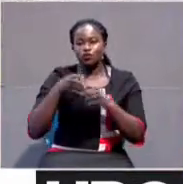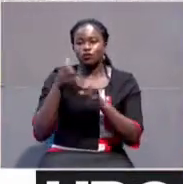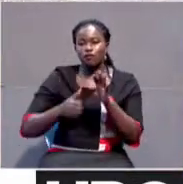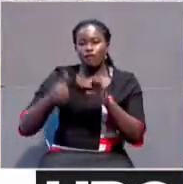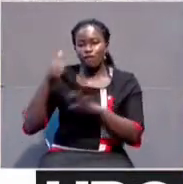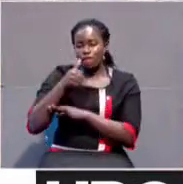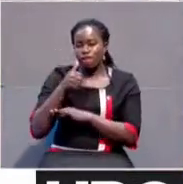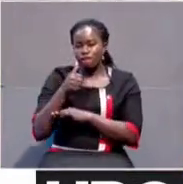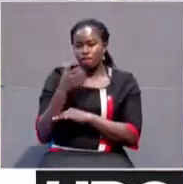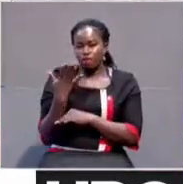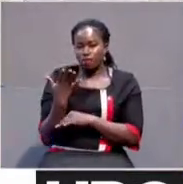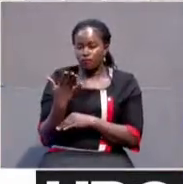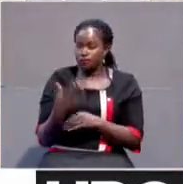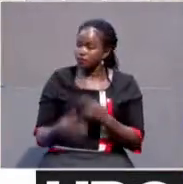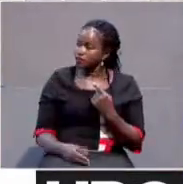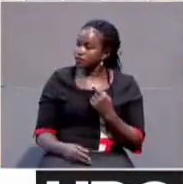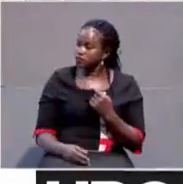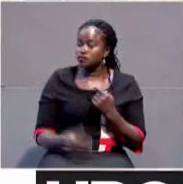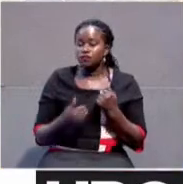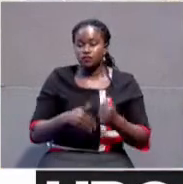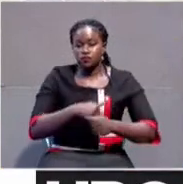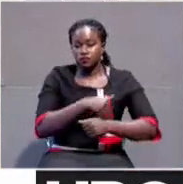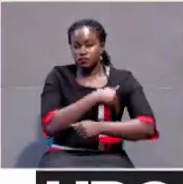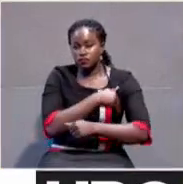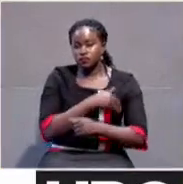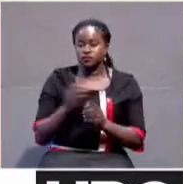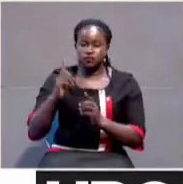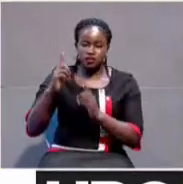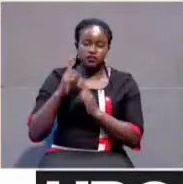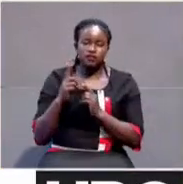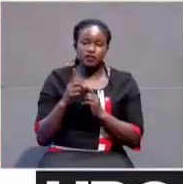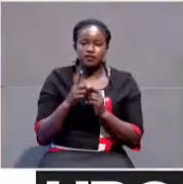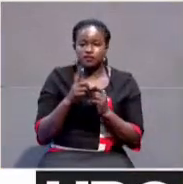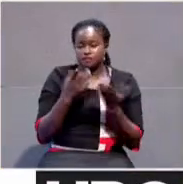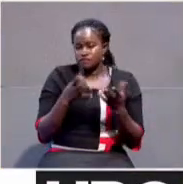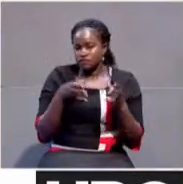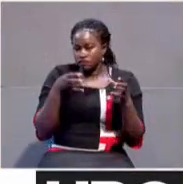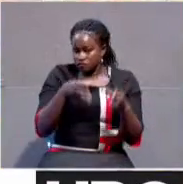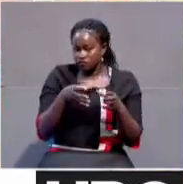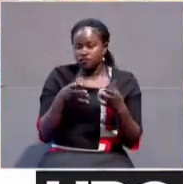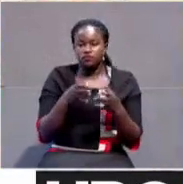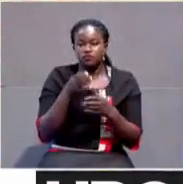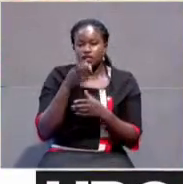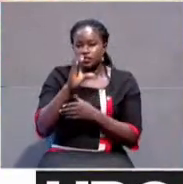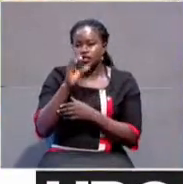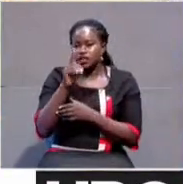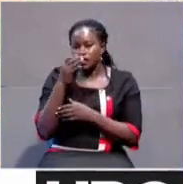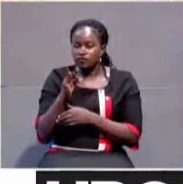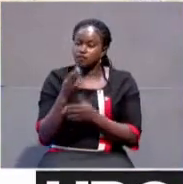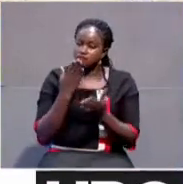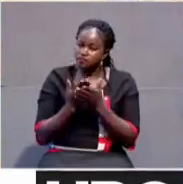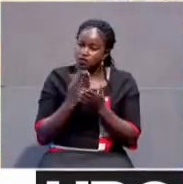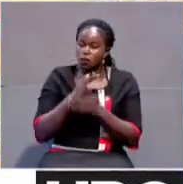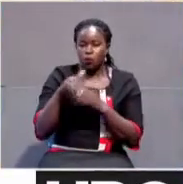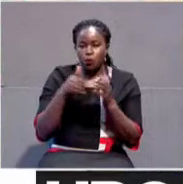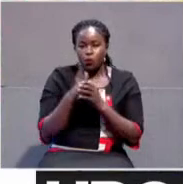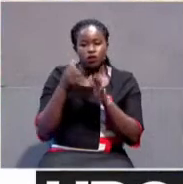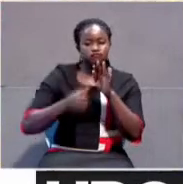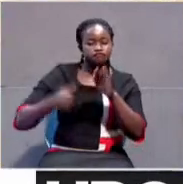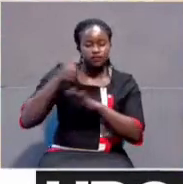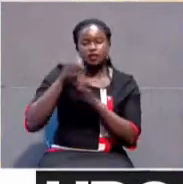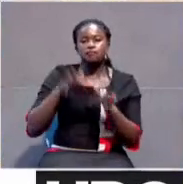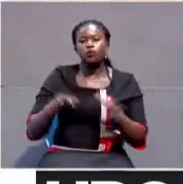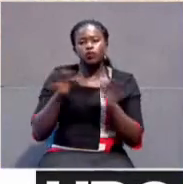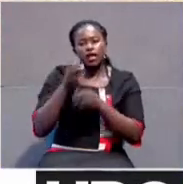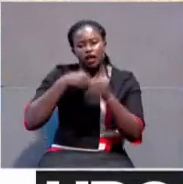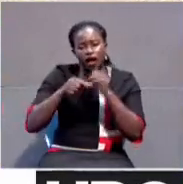20th October 1988. The Chief of Defence Forces, General David Muhozi, challenged the officers to match their new ranks. If I may